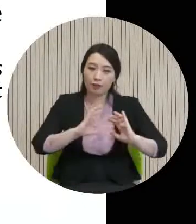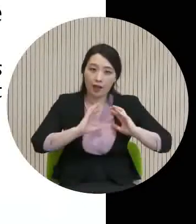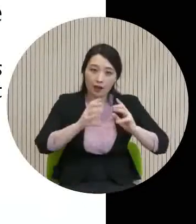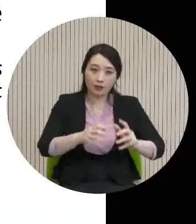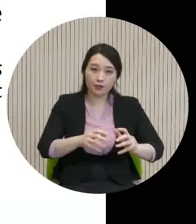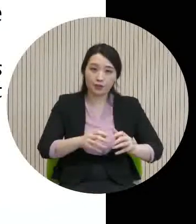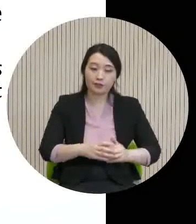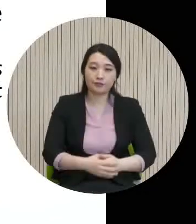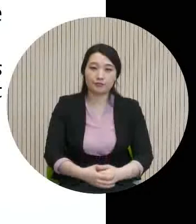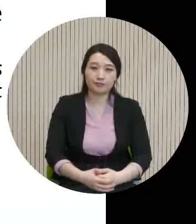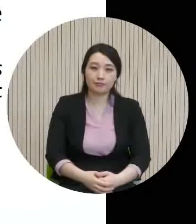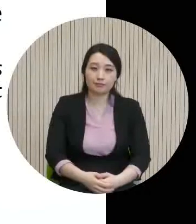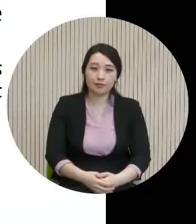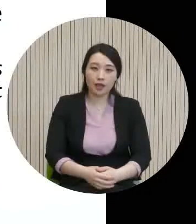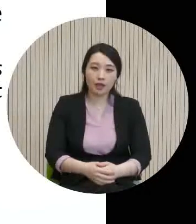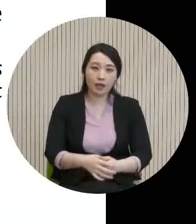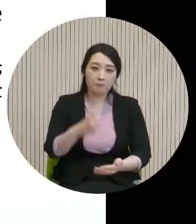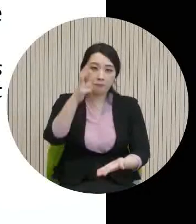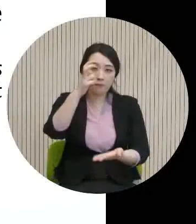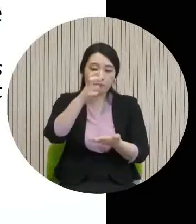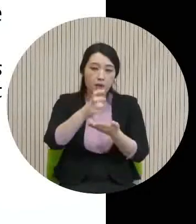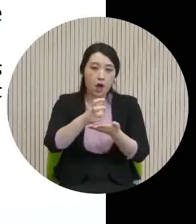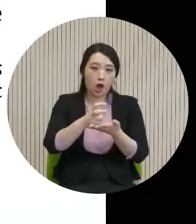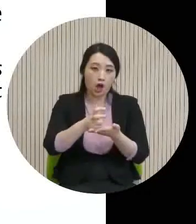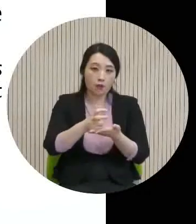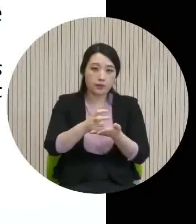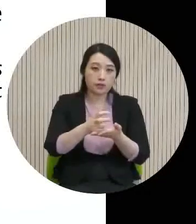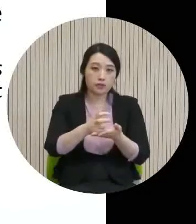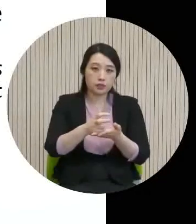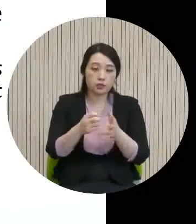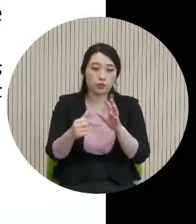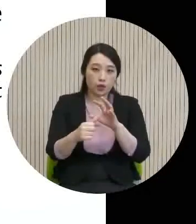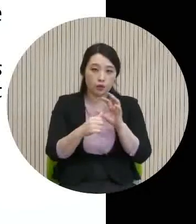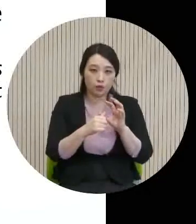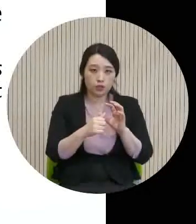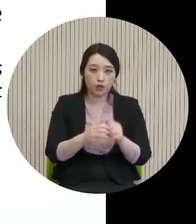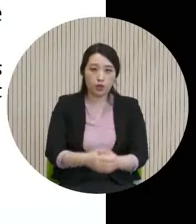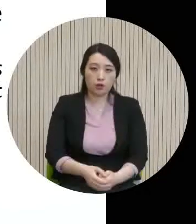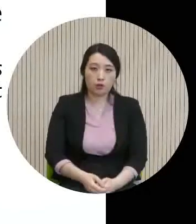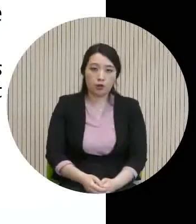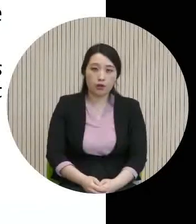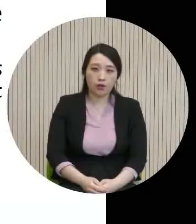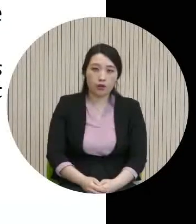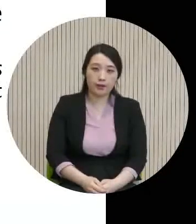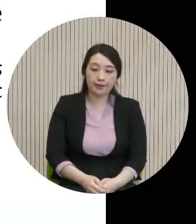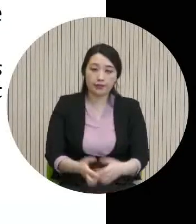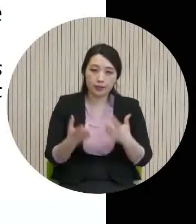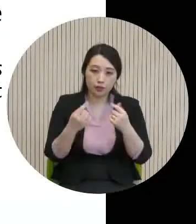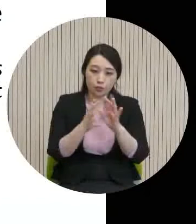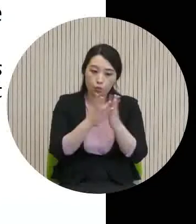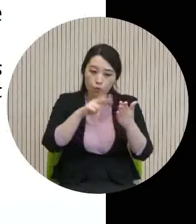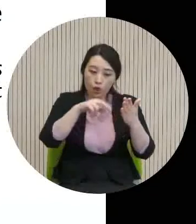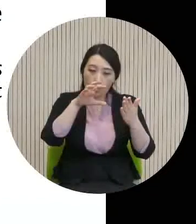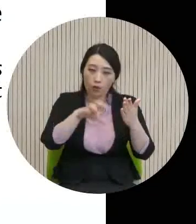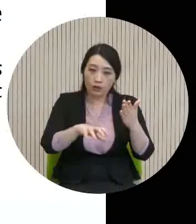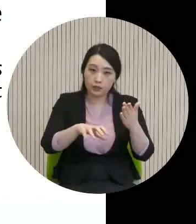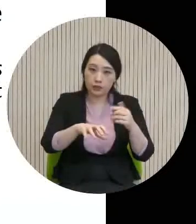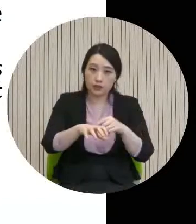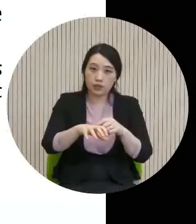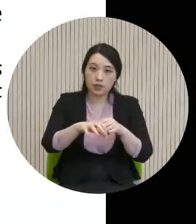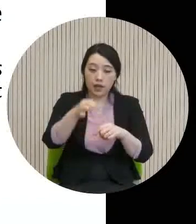institutions to circumvent the technological protection measures, or to demand a copy